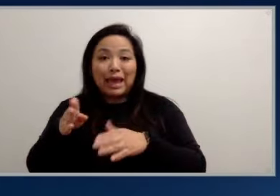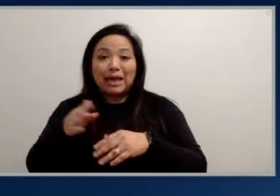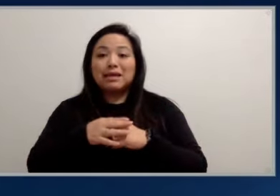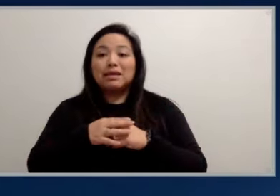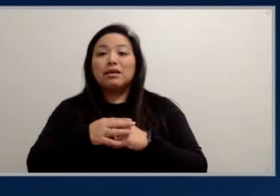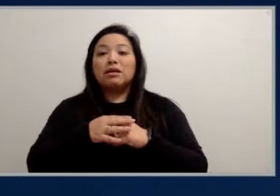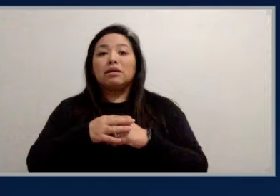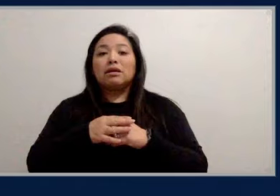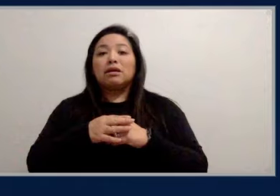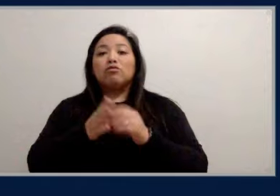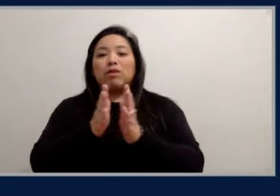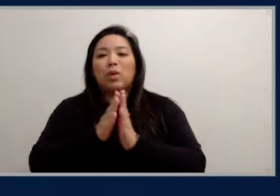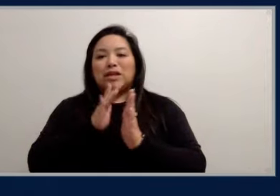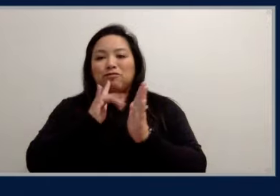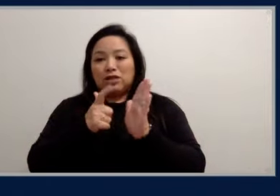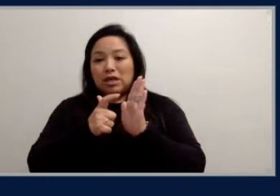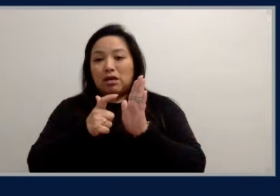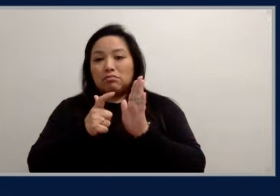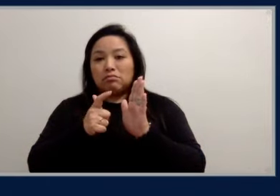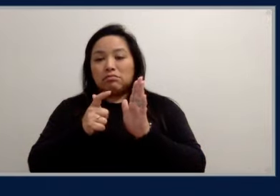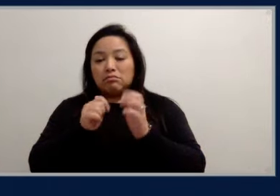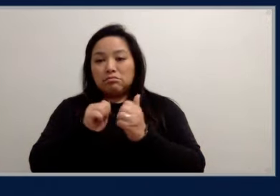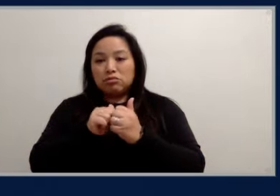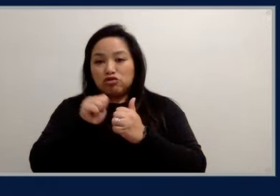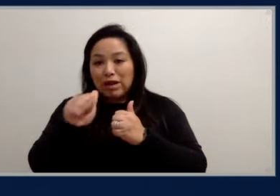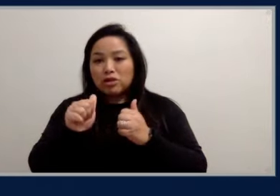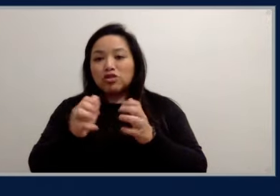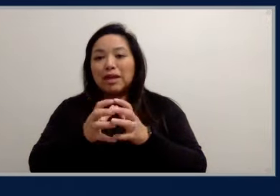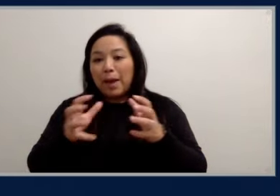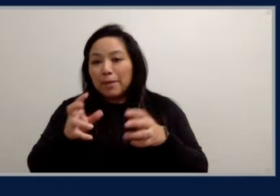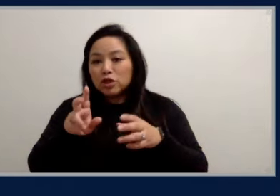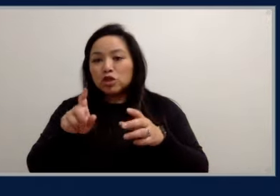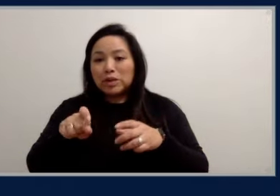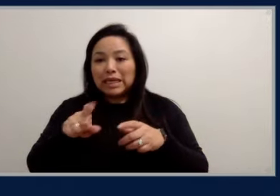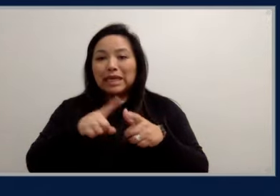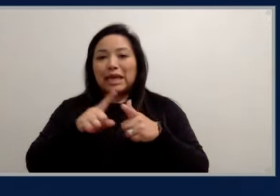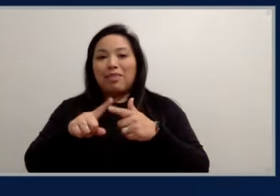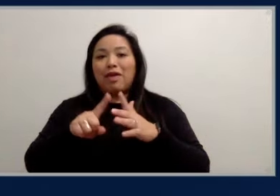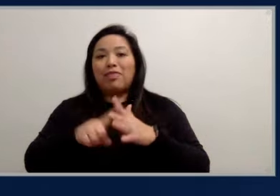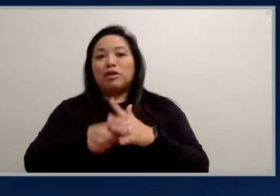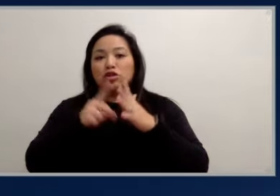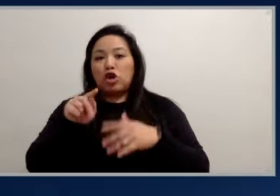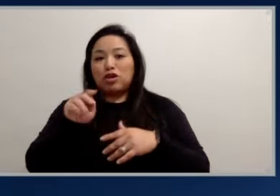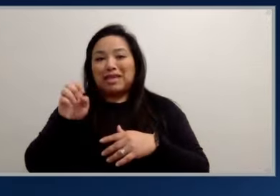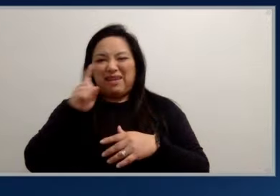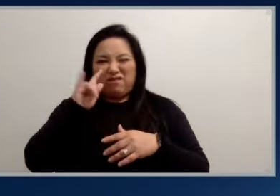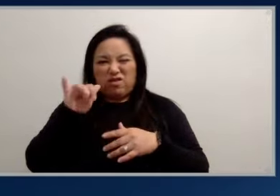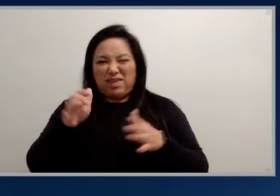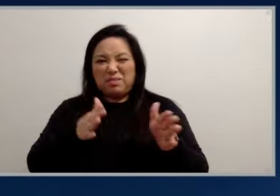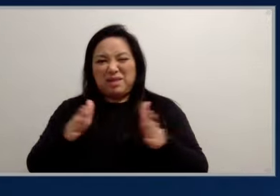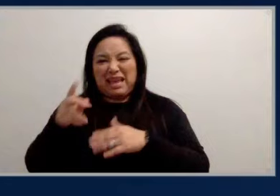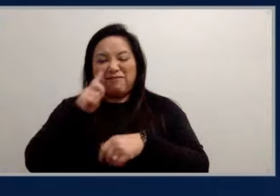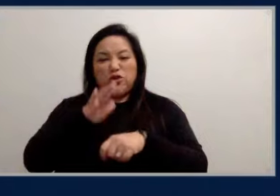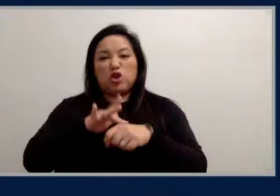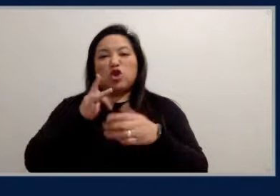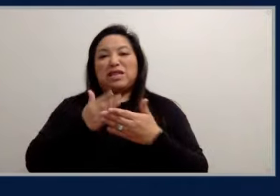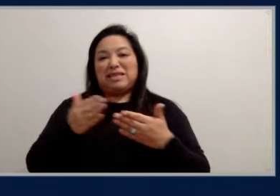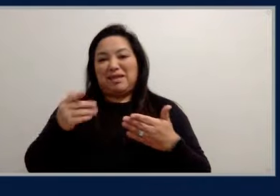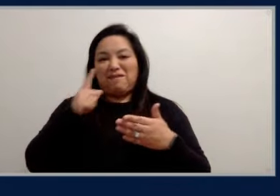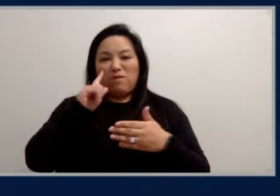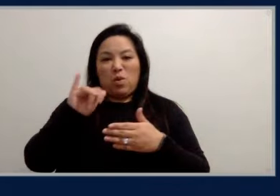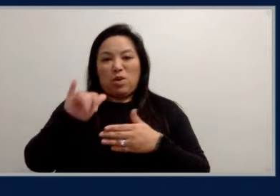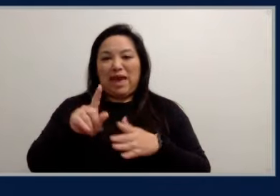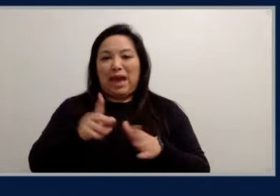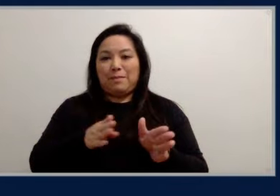plan, how many instances you need, and the start date that you want this plan, the earliest start date for this plan. Then